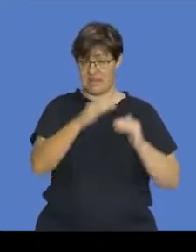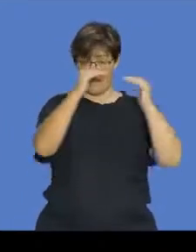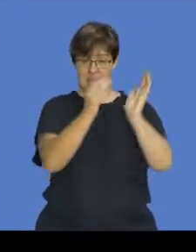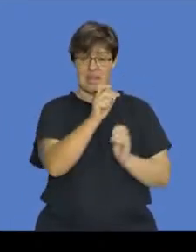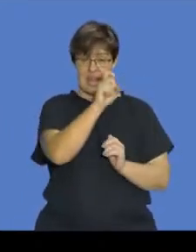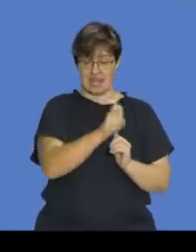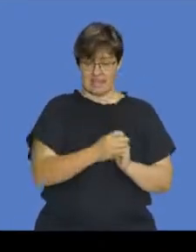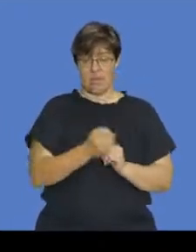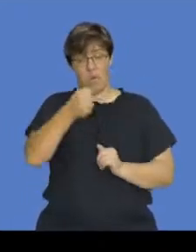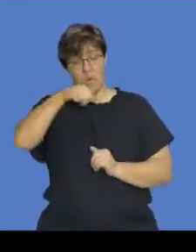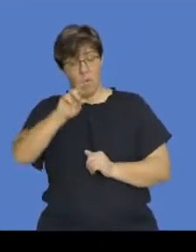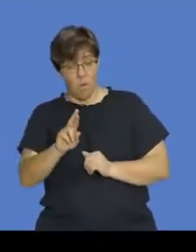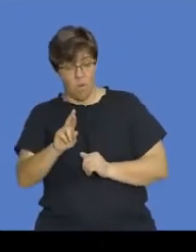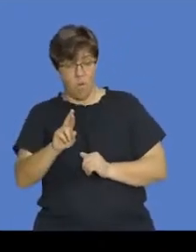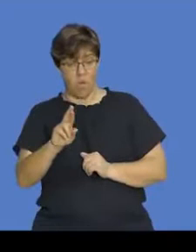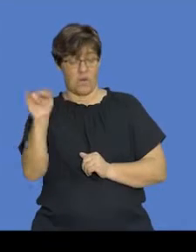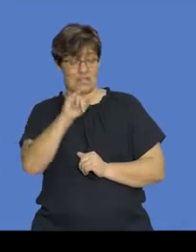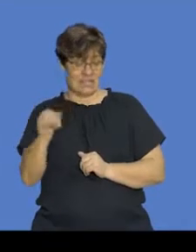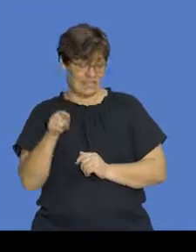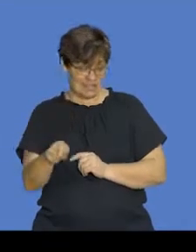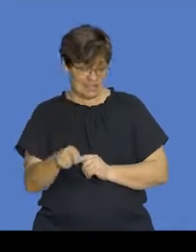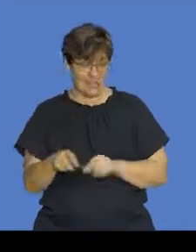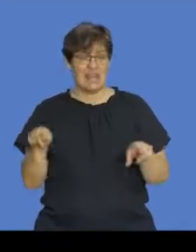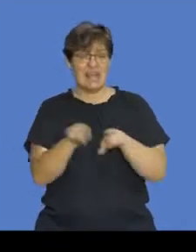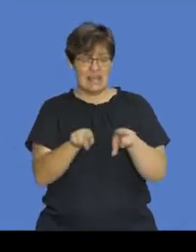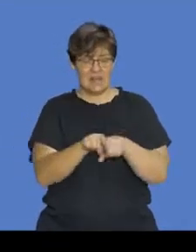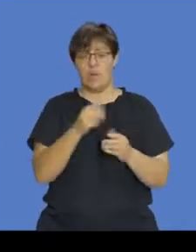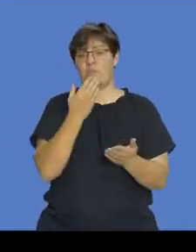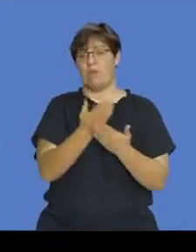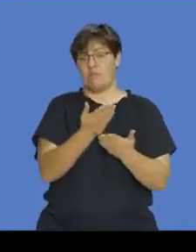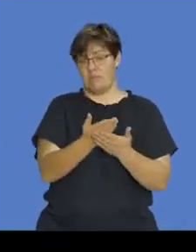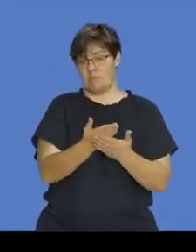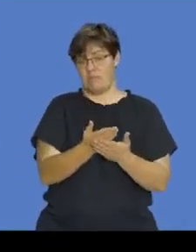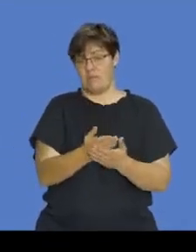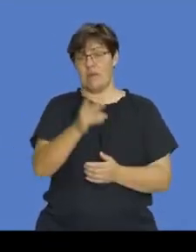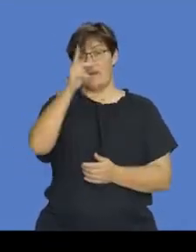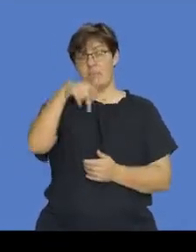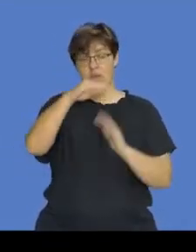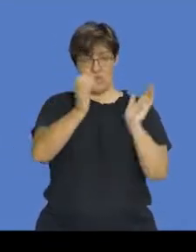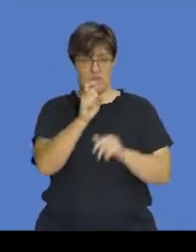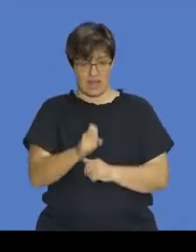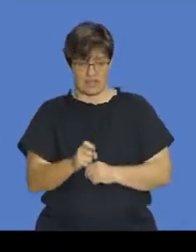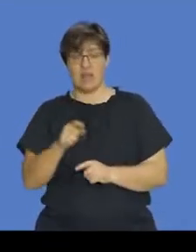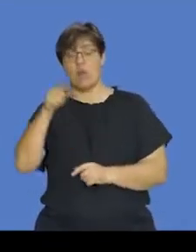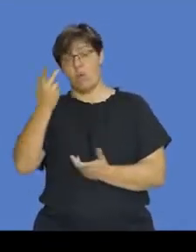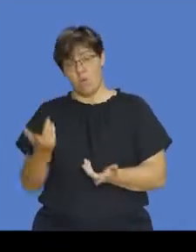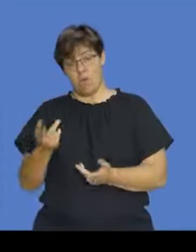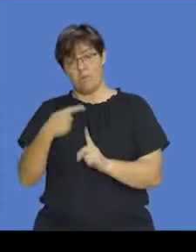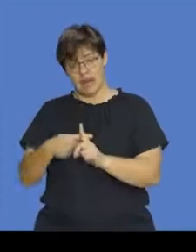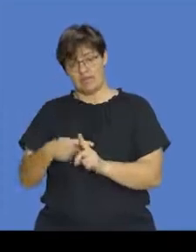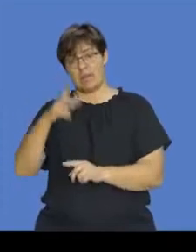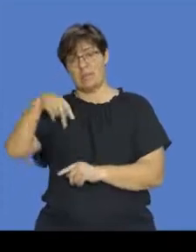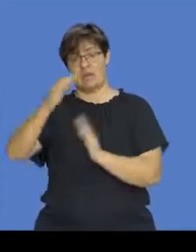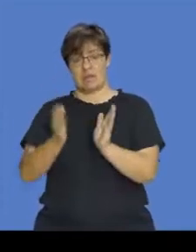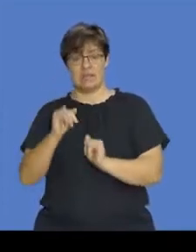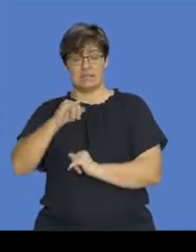x or z, is equal to the probability of P of x plus P of z minus